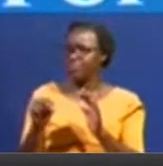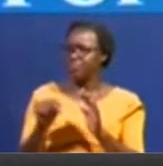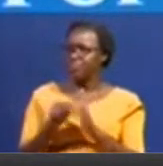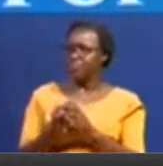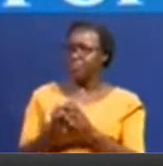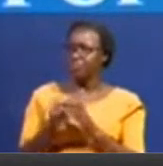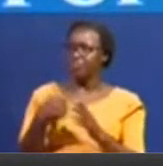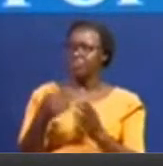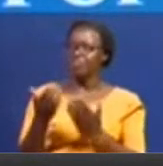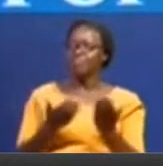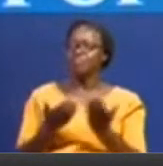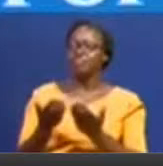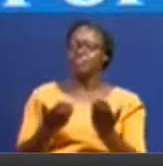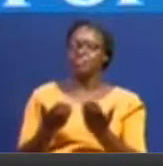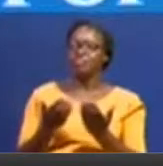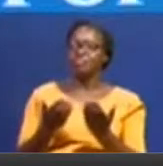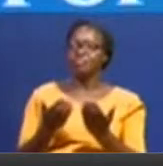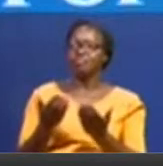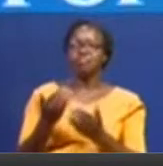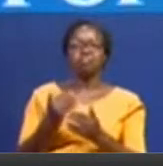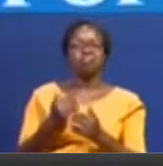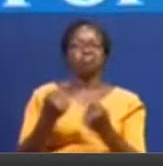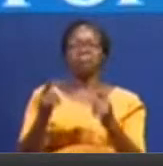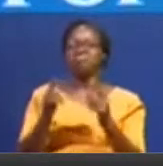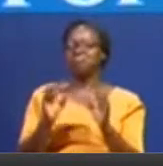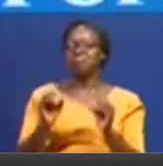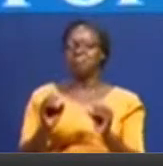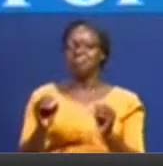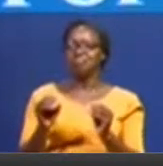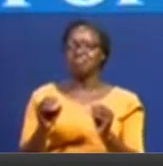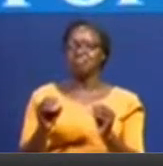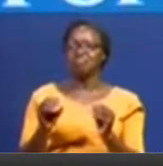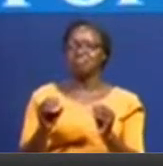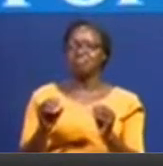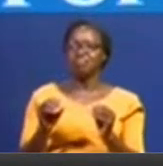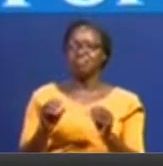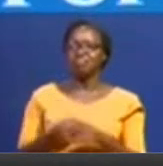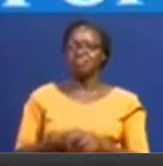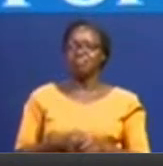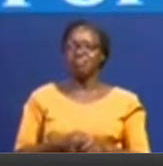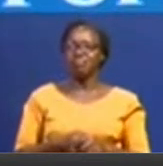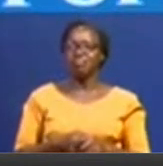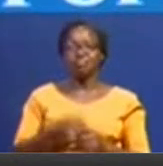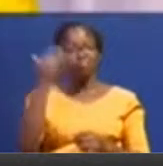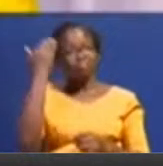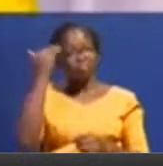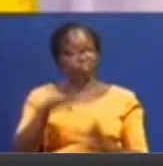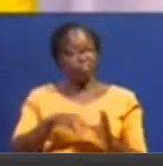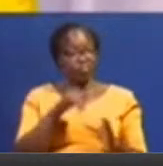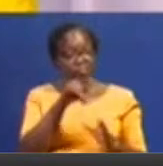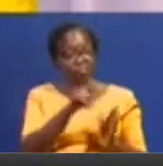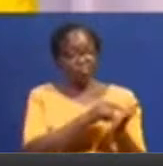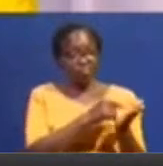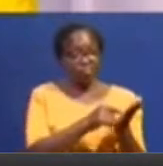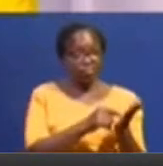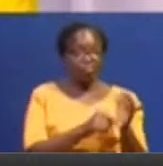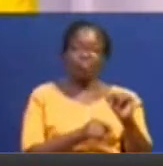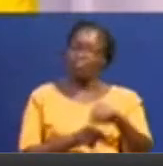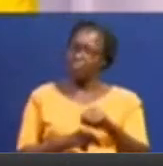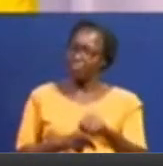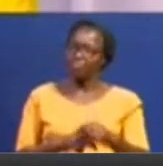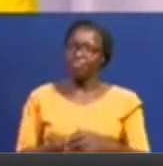it is our business and it wasn't doing so well. So we resorted to the court process. And the court found you to be on the wrong?